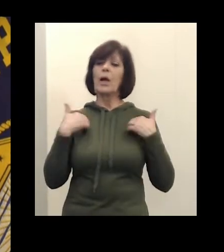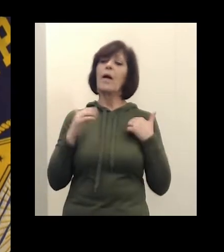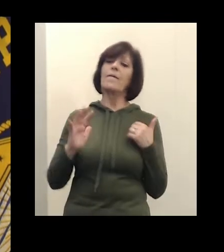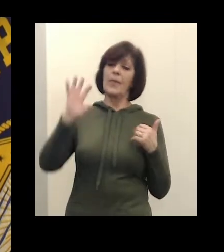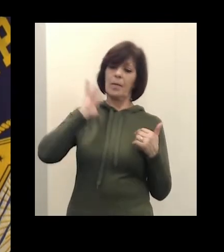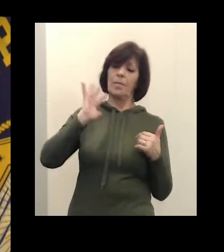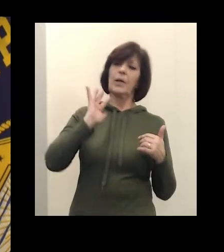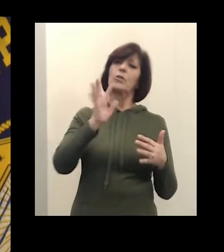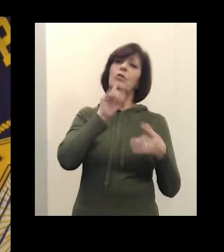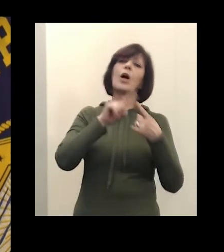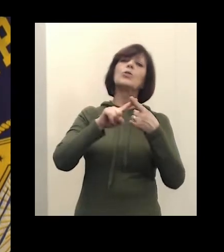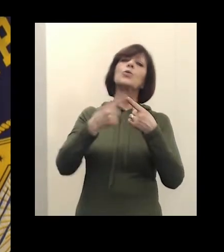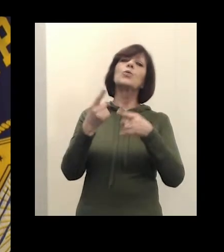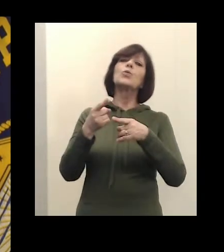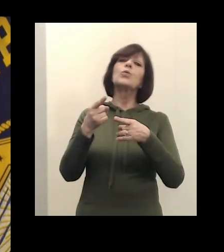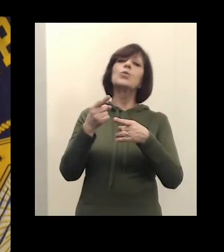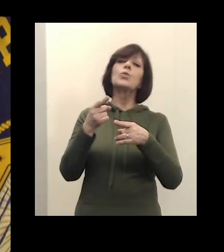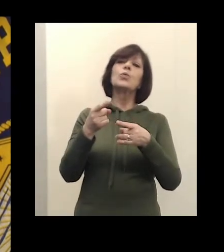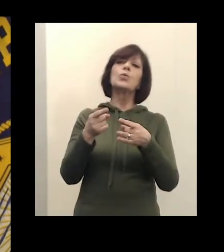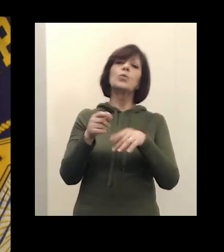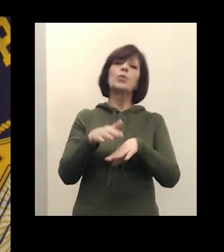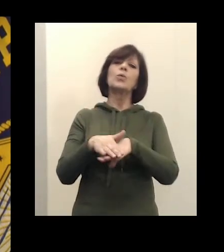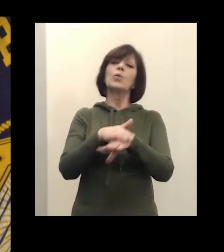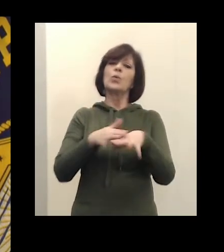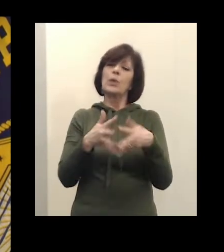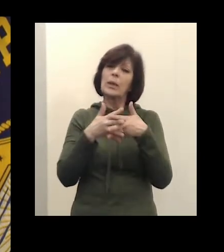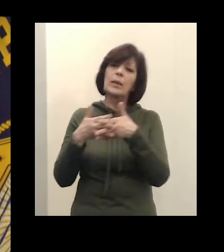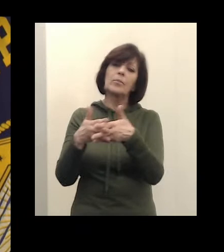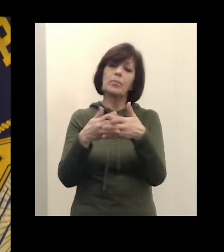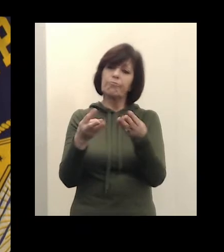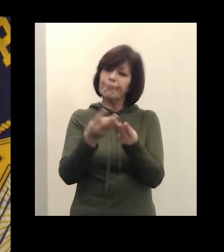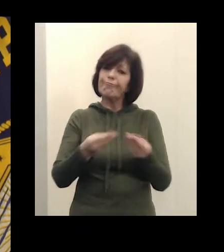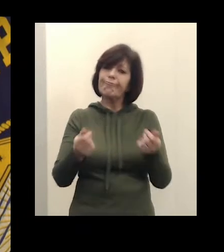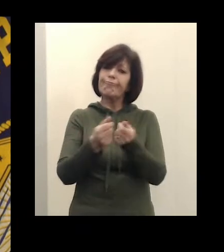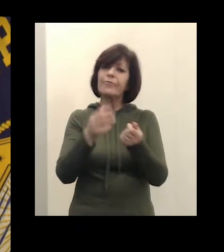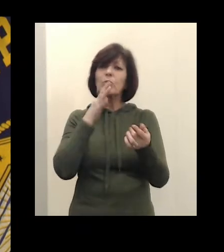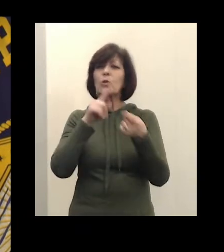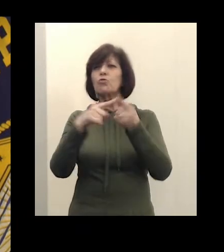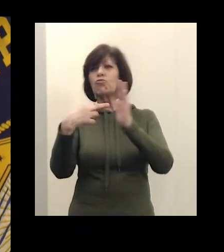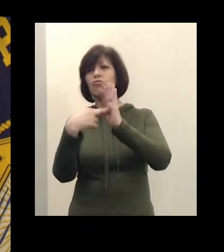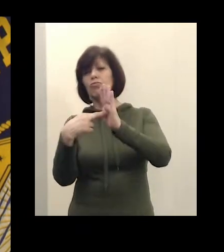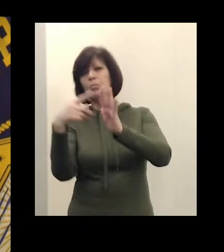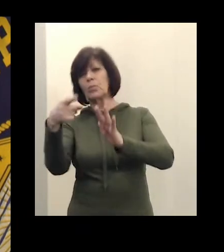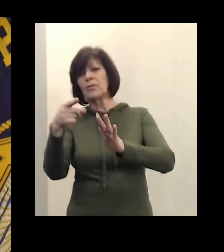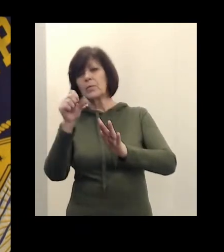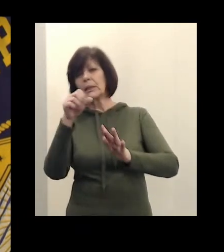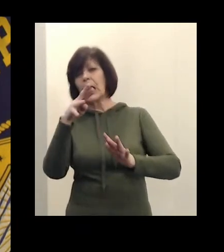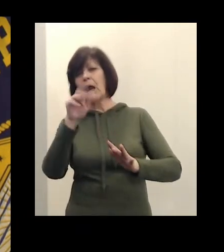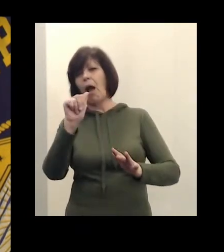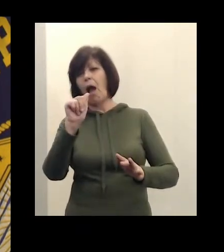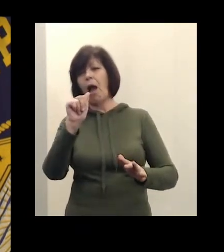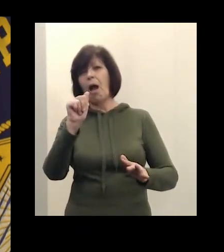the Seneca Nation with regards to COVID. I know that I spoke to a representative from the Seneca Nation last week,